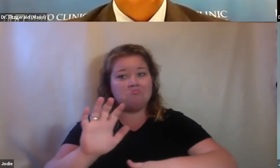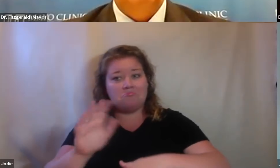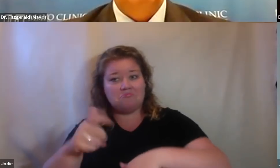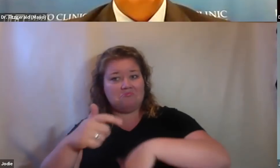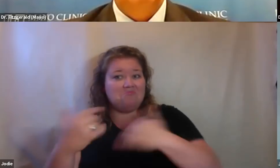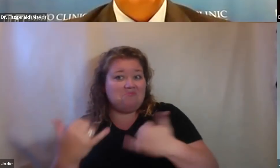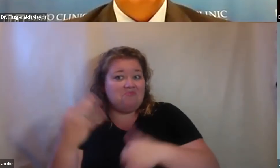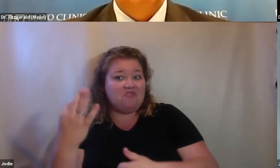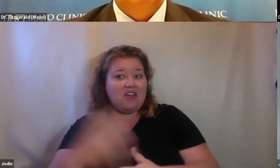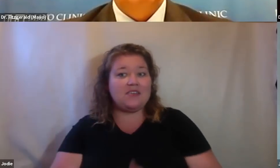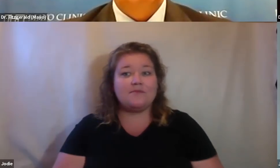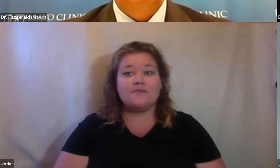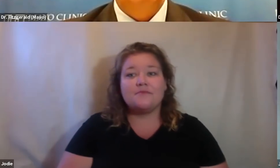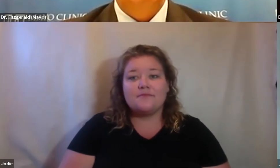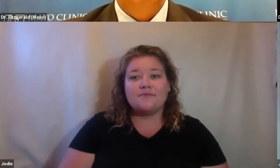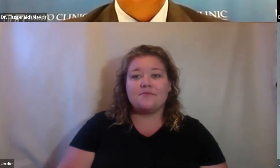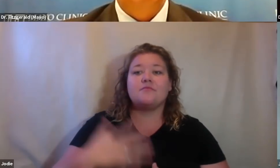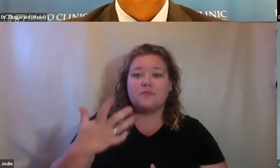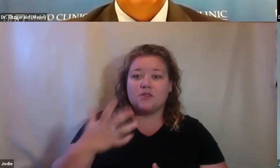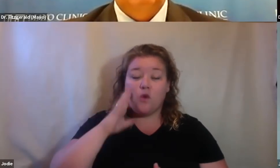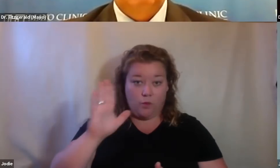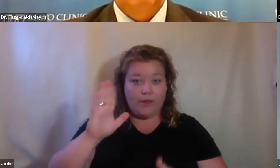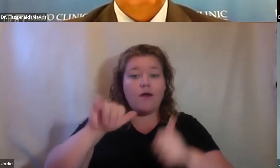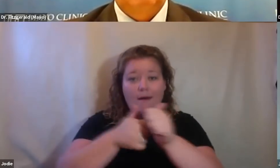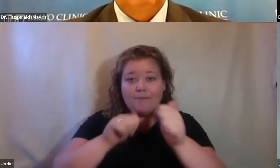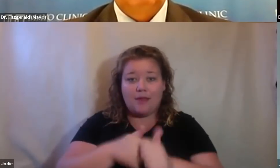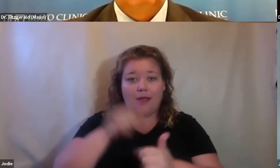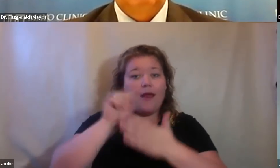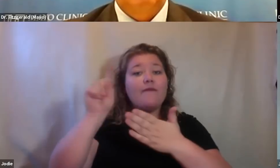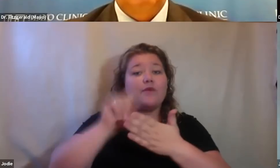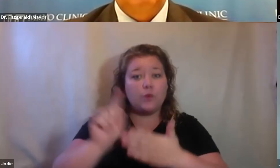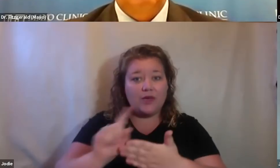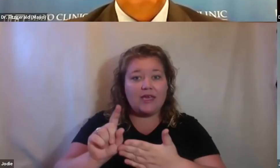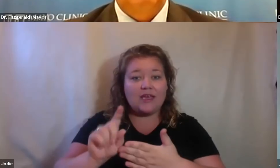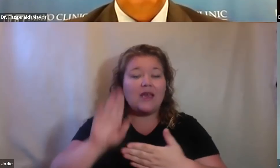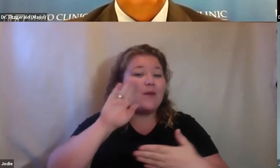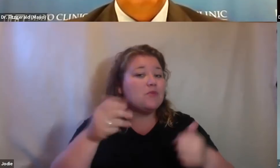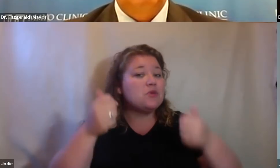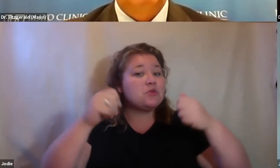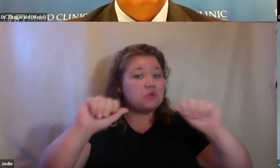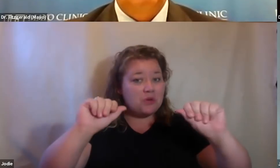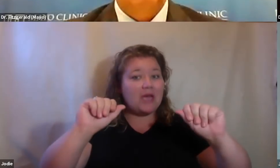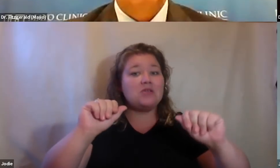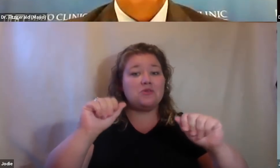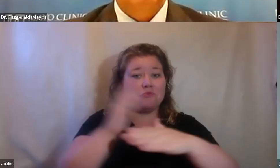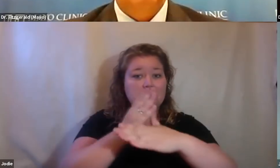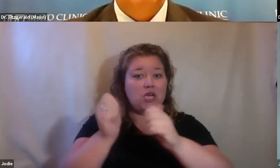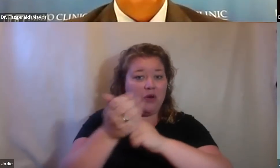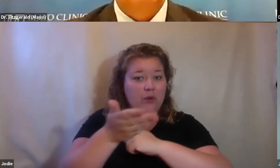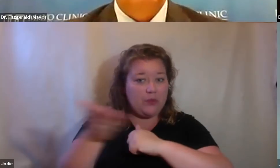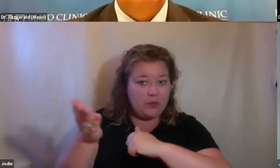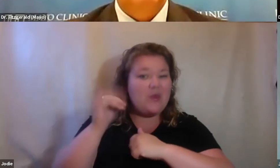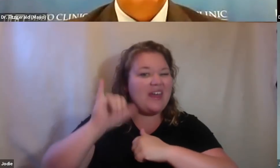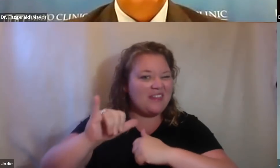again, we will update that each week, and we will plan to share that with you, that live web